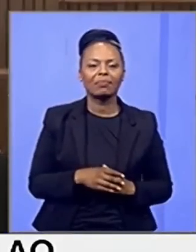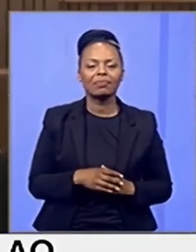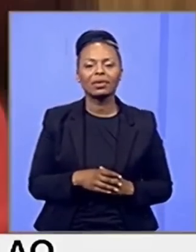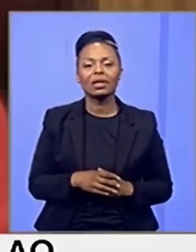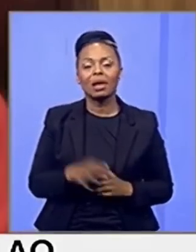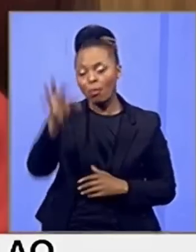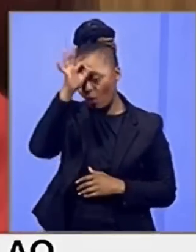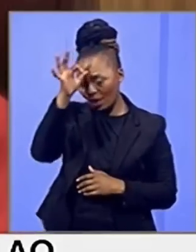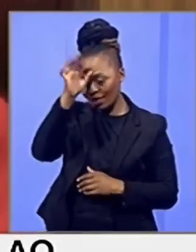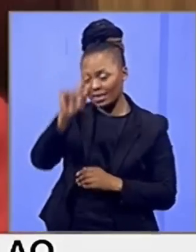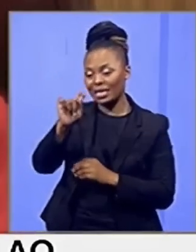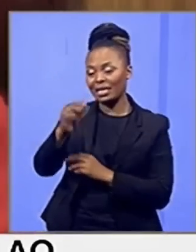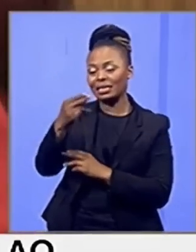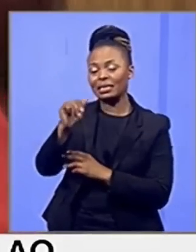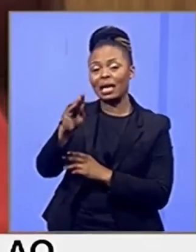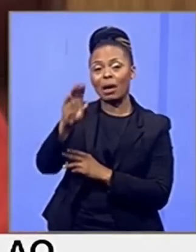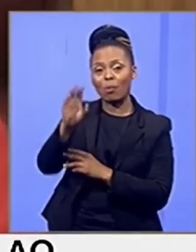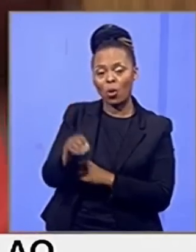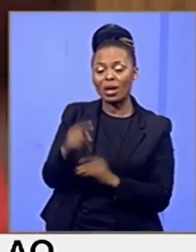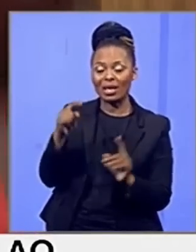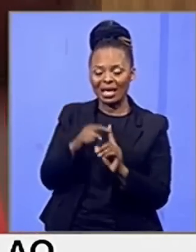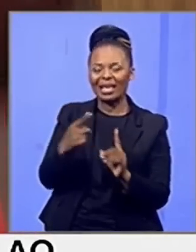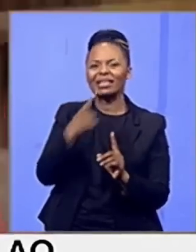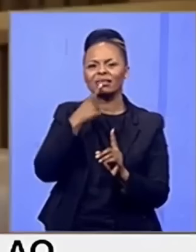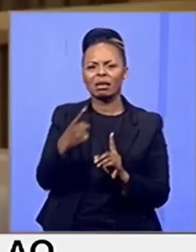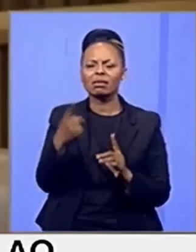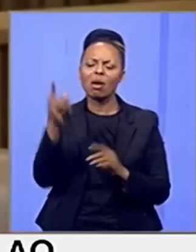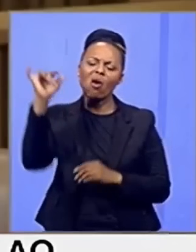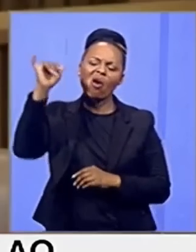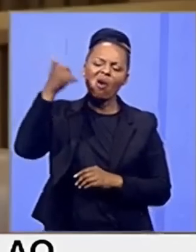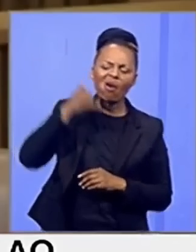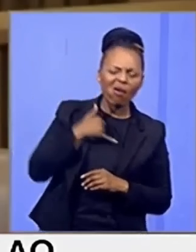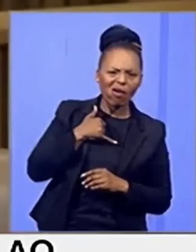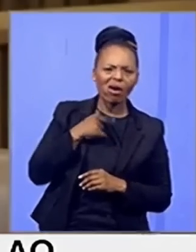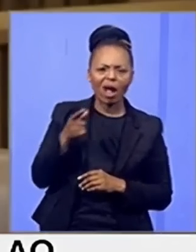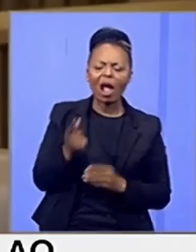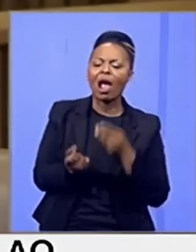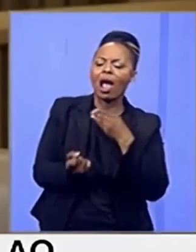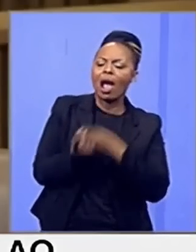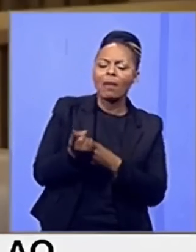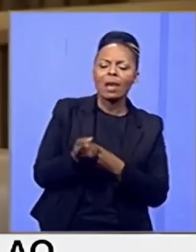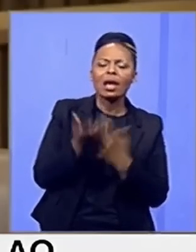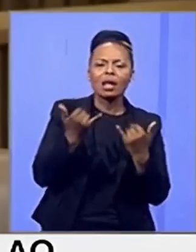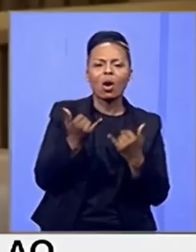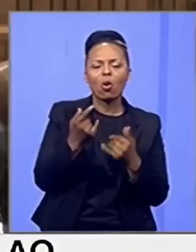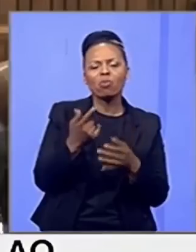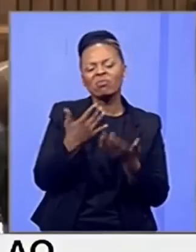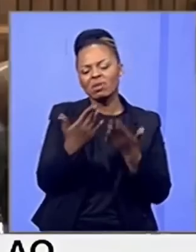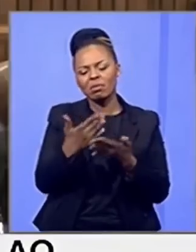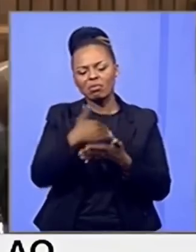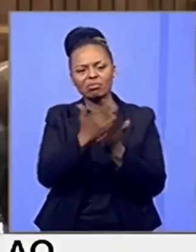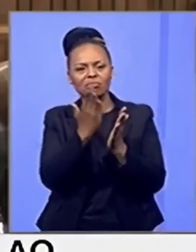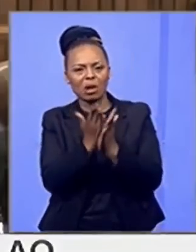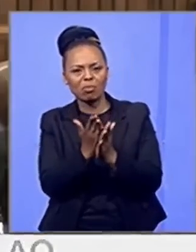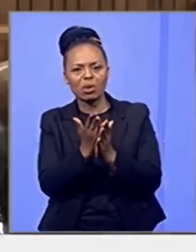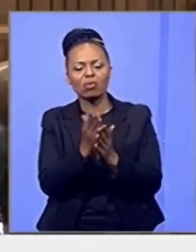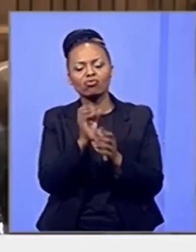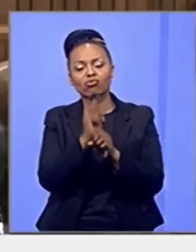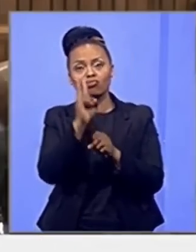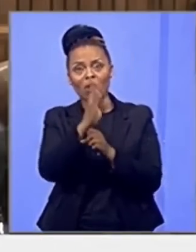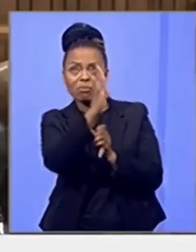Warrant officer Thabo Mosia o re o amogetše mogala wa go bega tiragalo ka kotara go ya iring ya 12